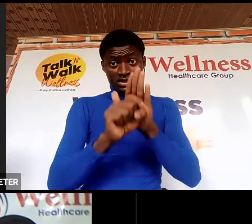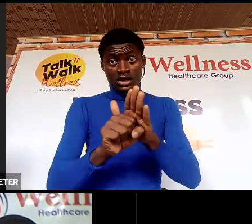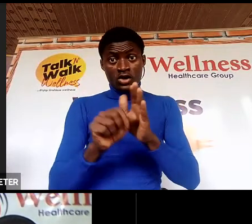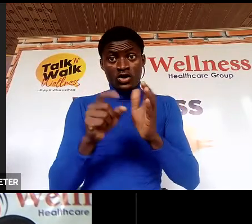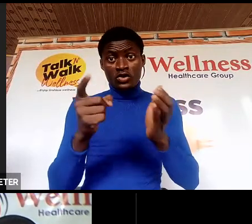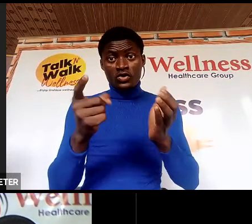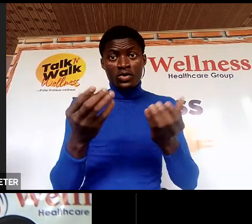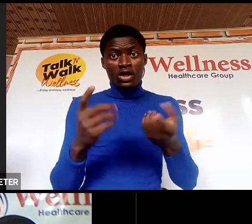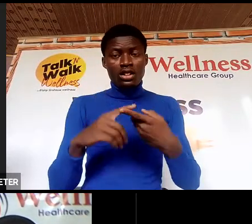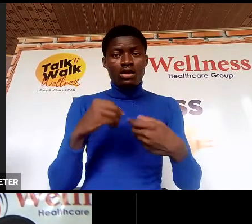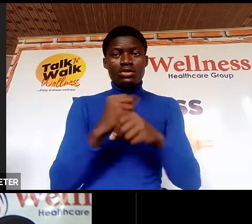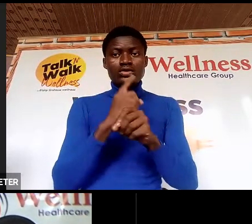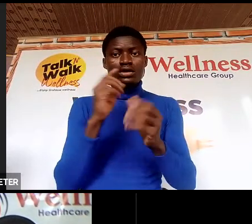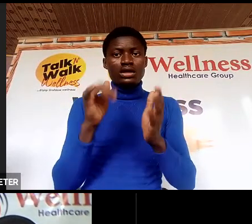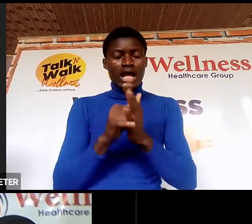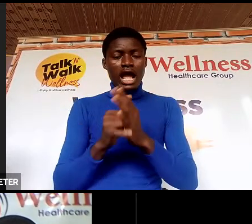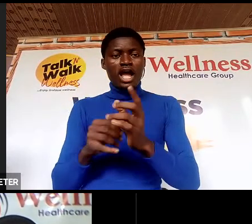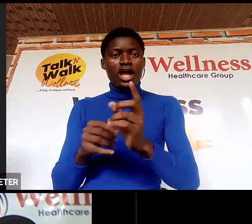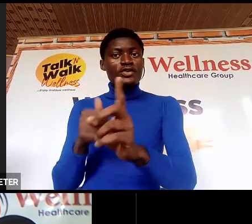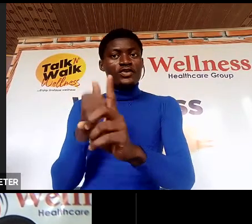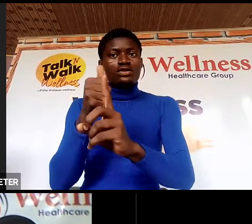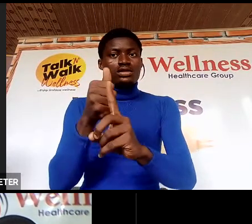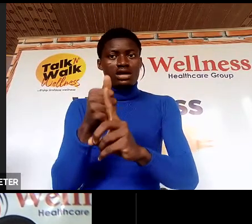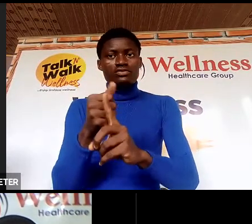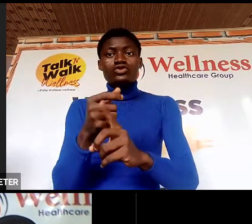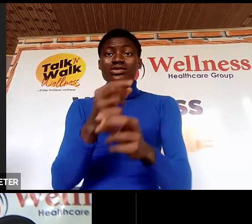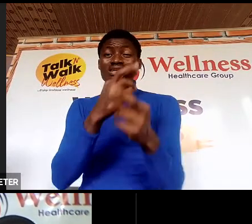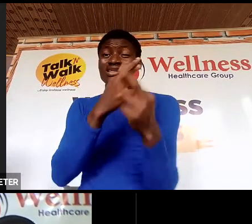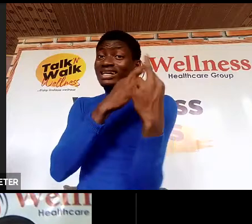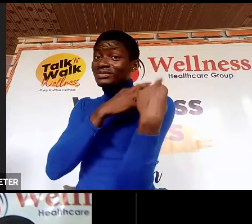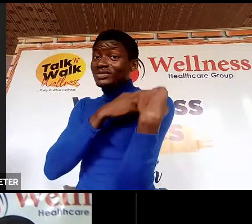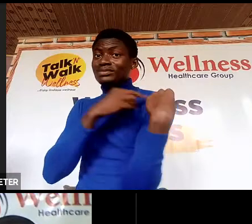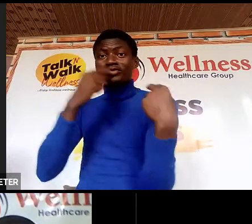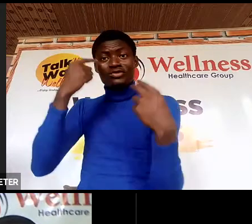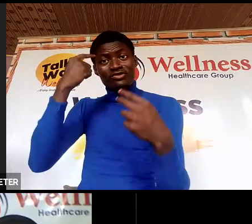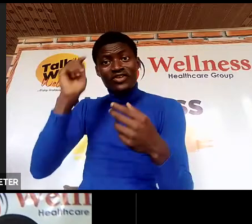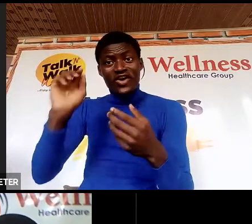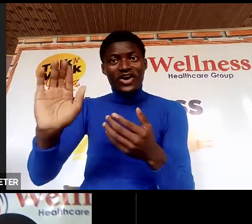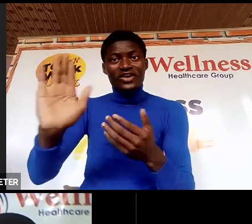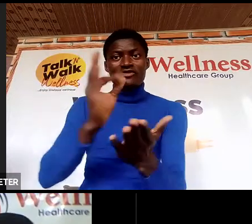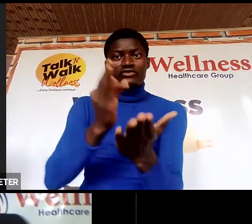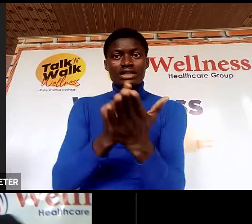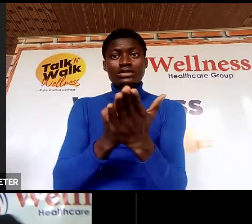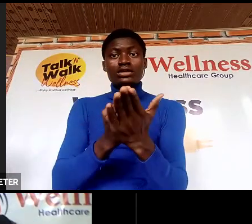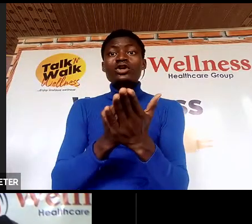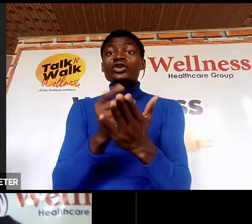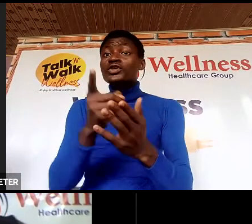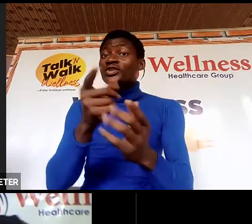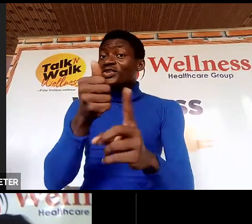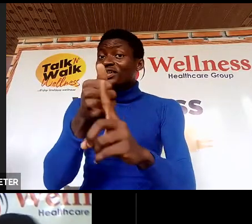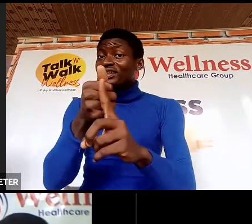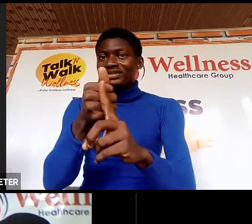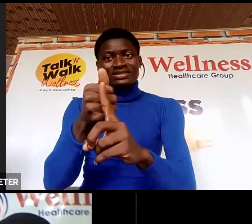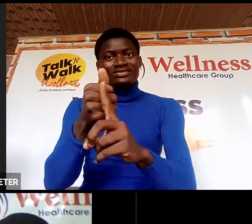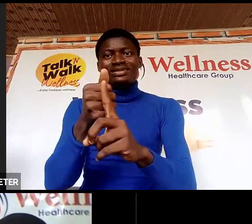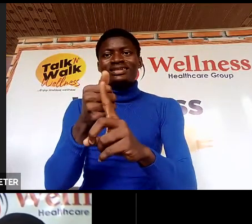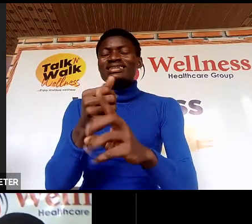finances, and you're the one responsible for what you are prioritizing in your own life, based on what you have and what you want